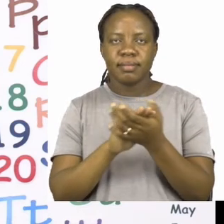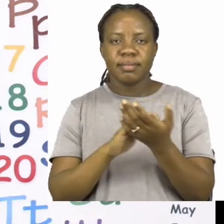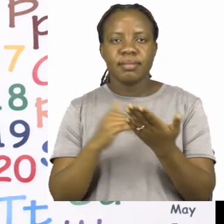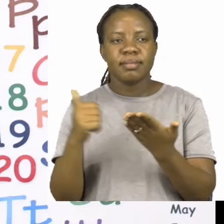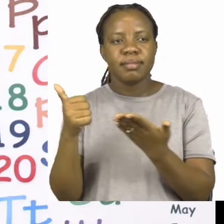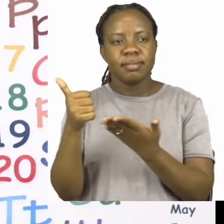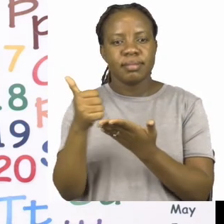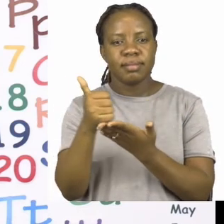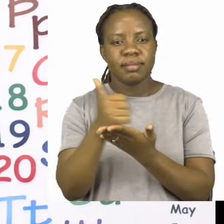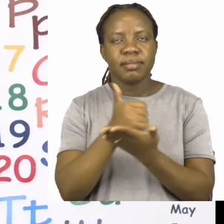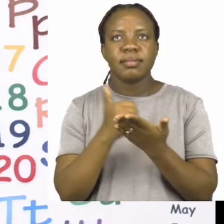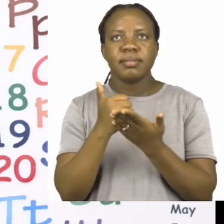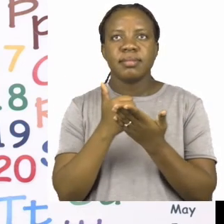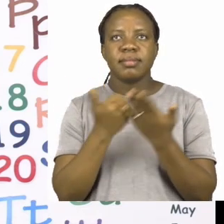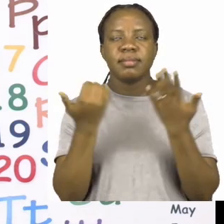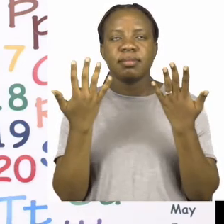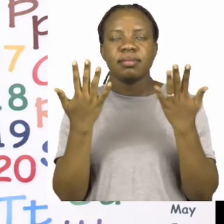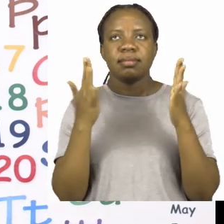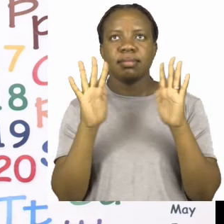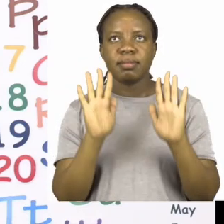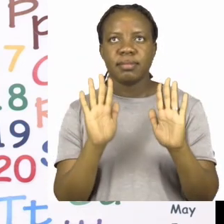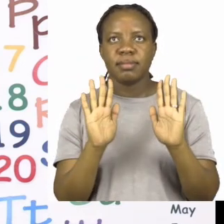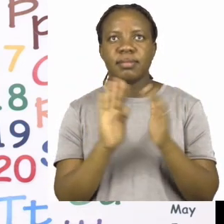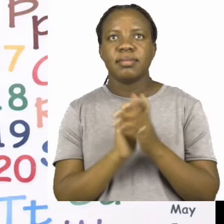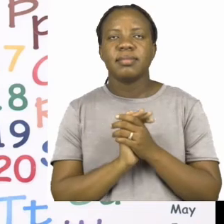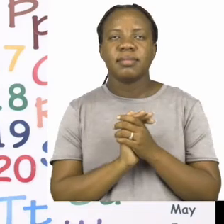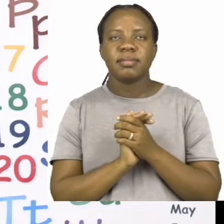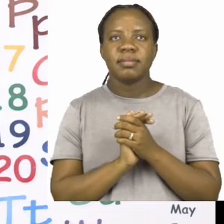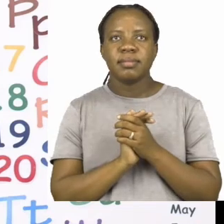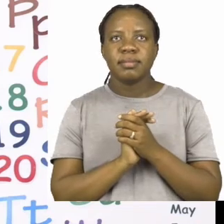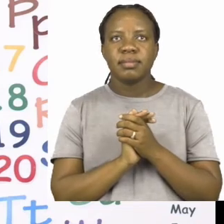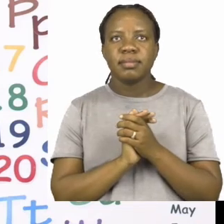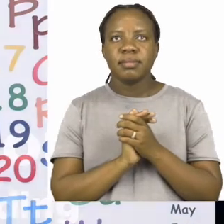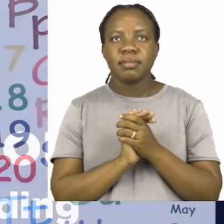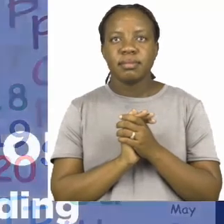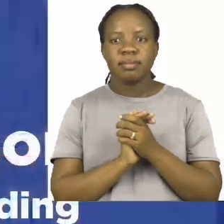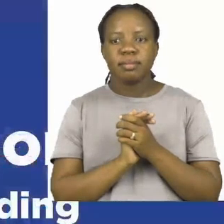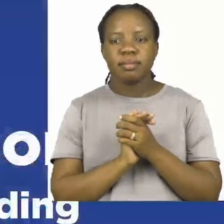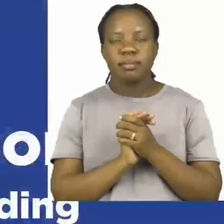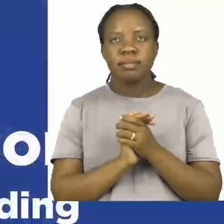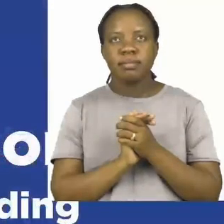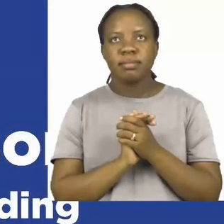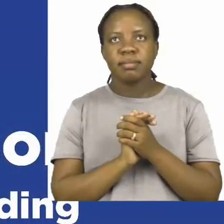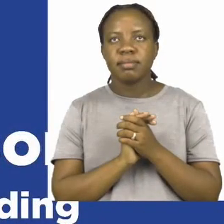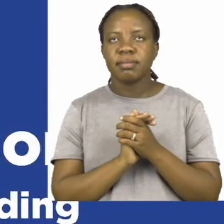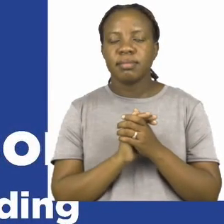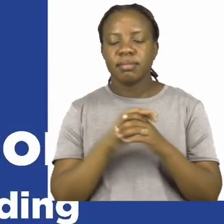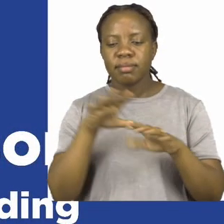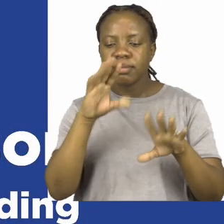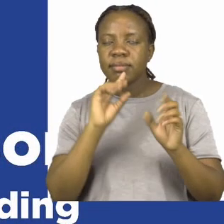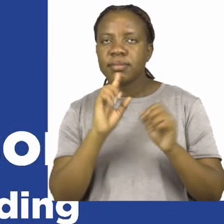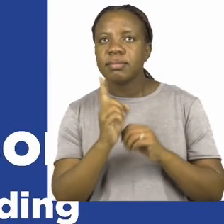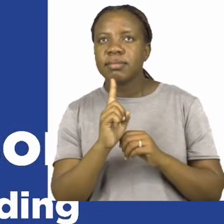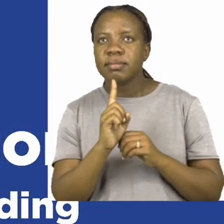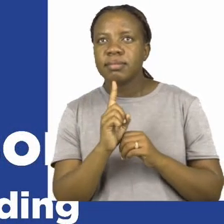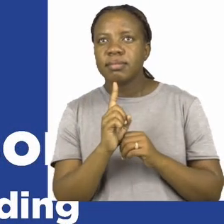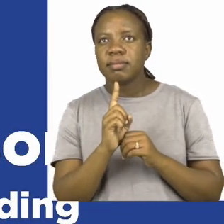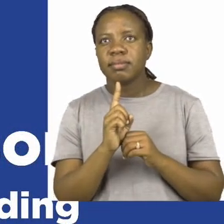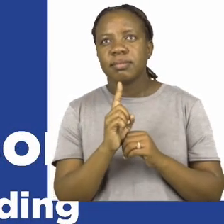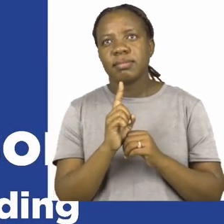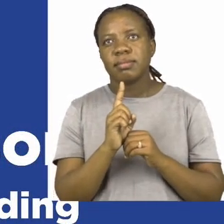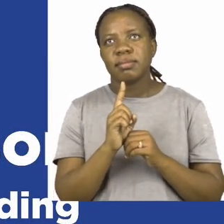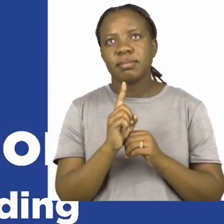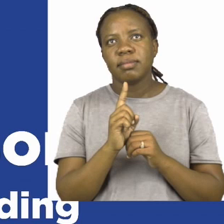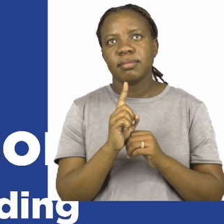and clean. Now let's see what we are going to learn about today. Today's lesson